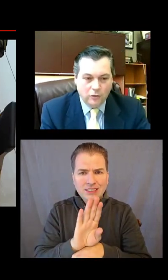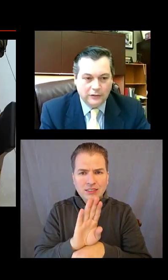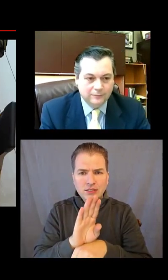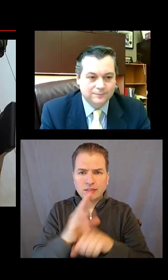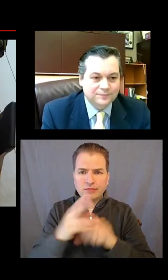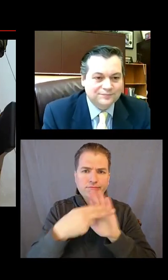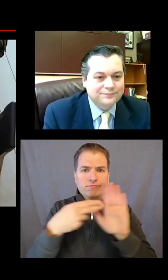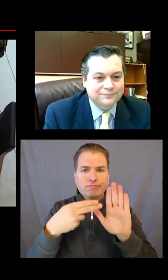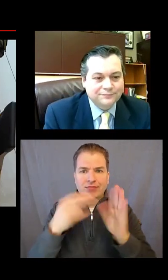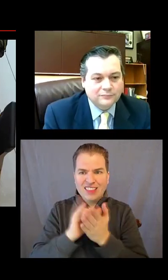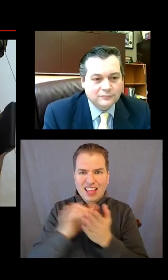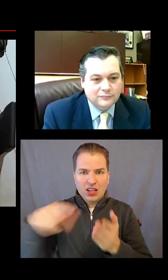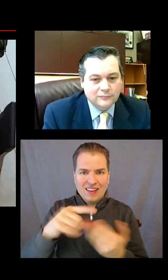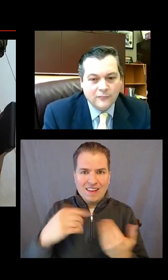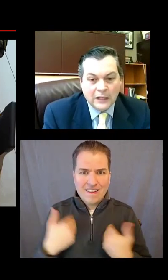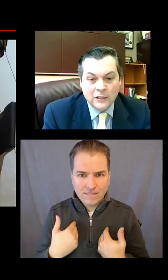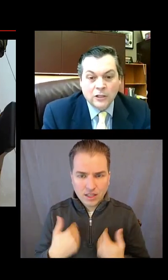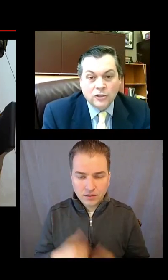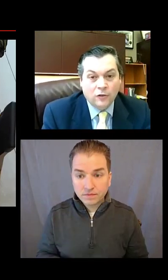actually chosen.